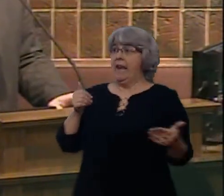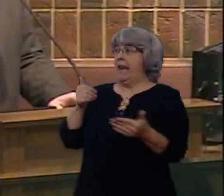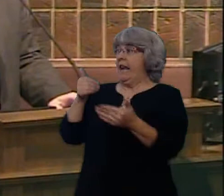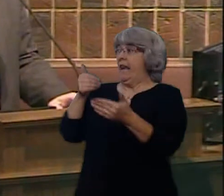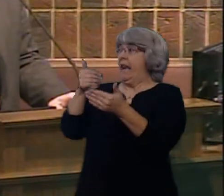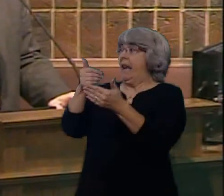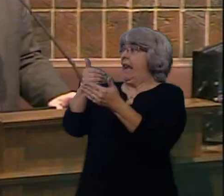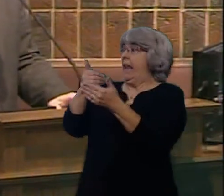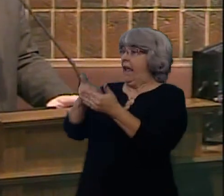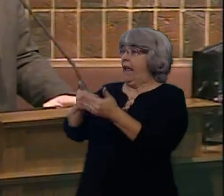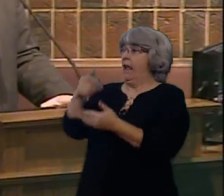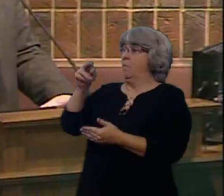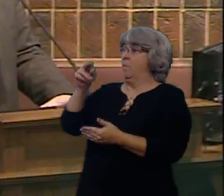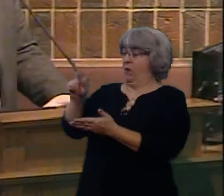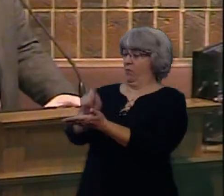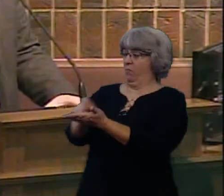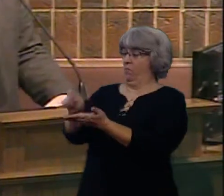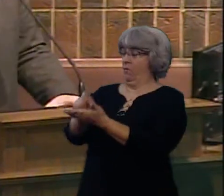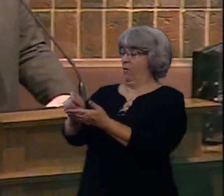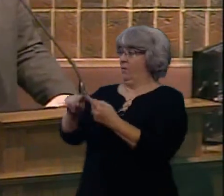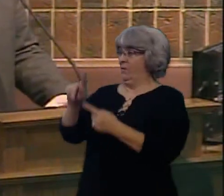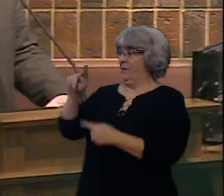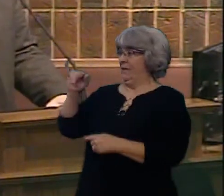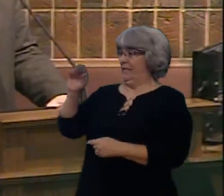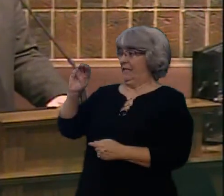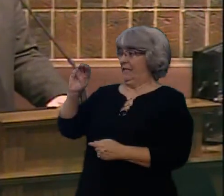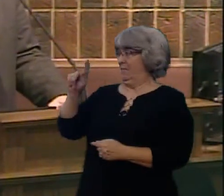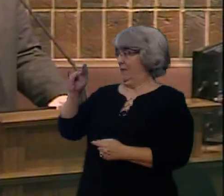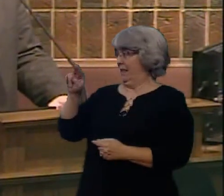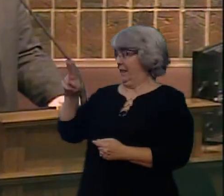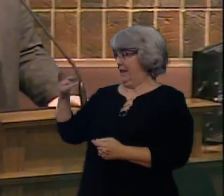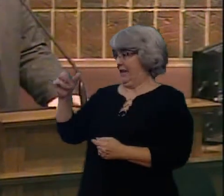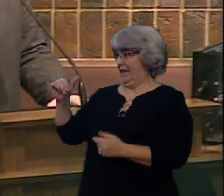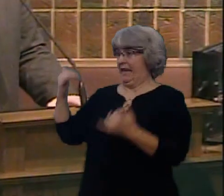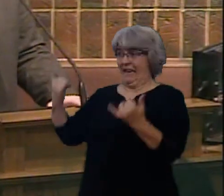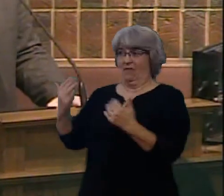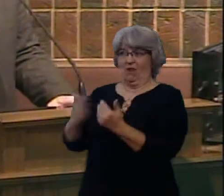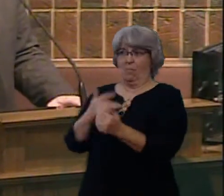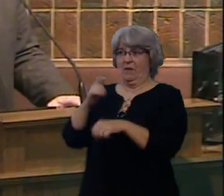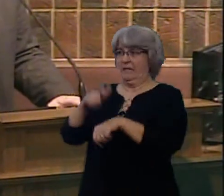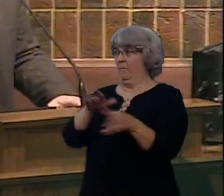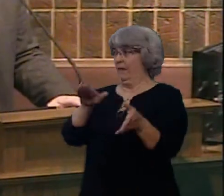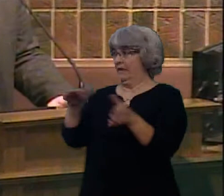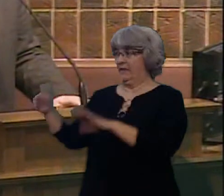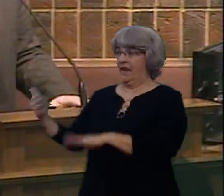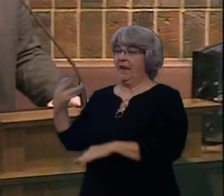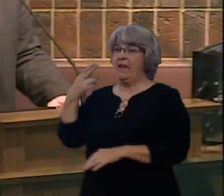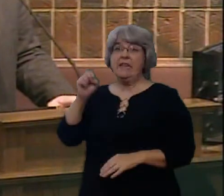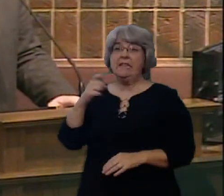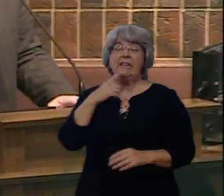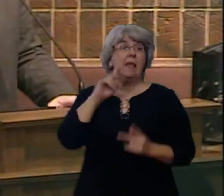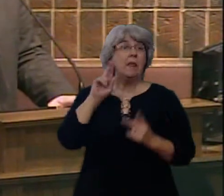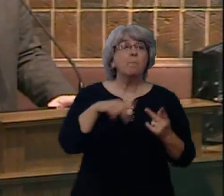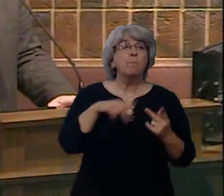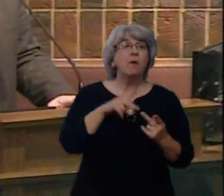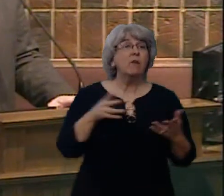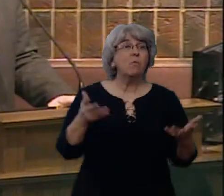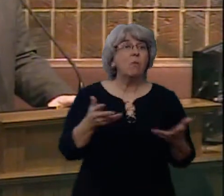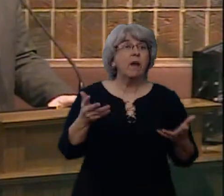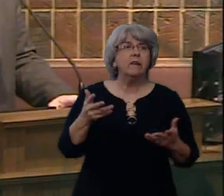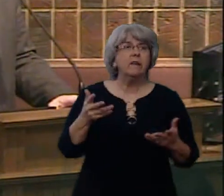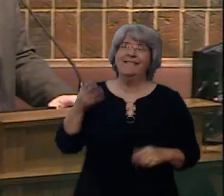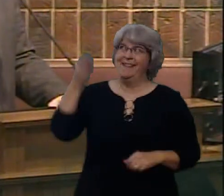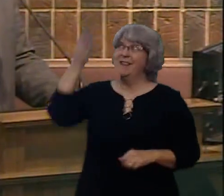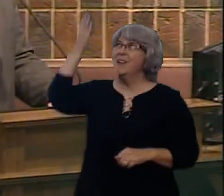we know that Paul wrote, he's writing to Timothy and he says, the thing that is the perfect is the Word of God. The thing that